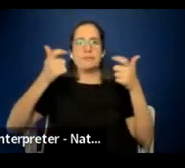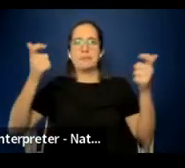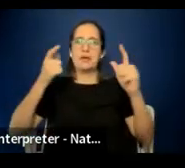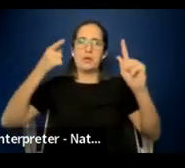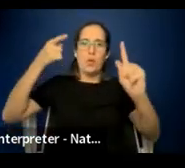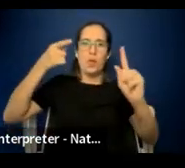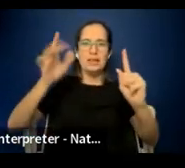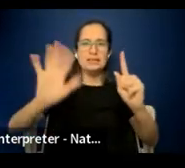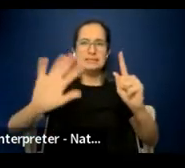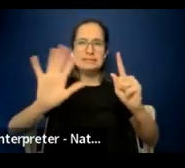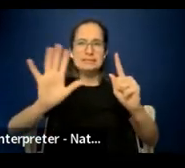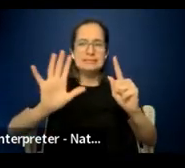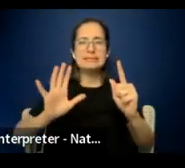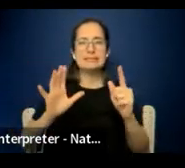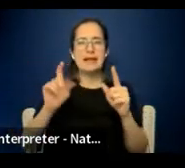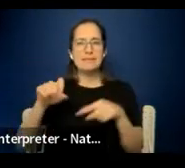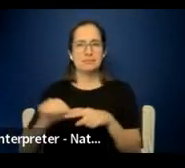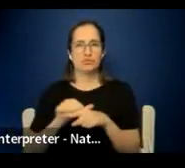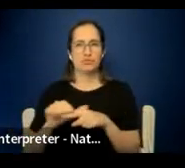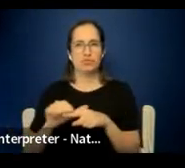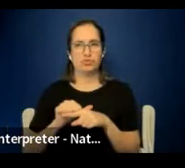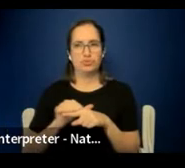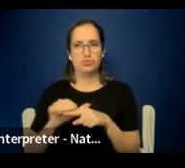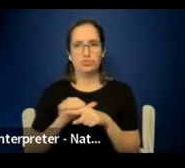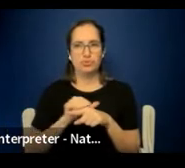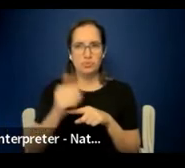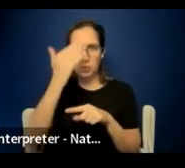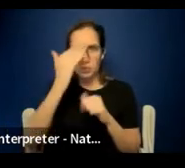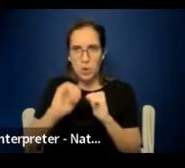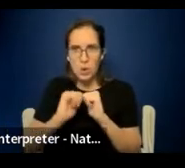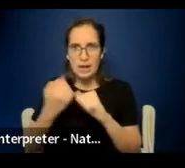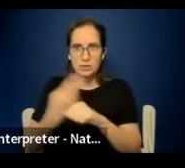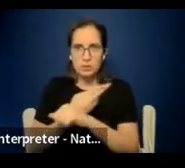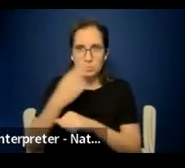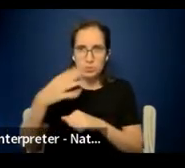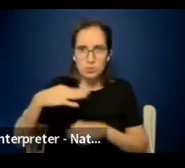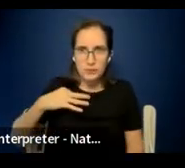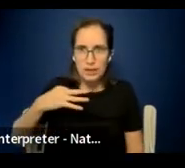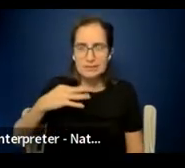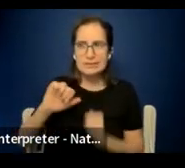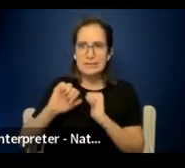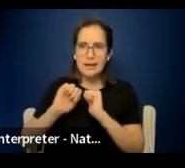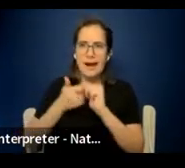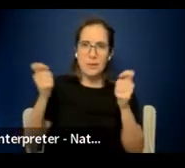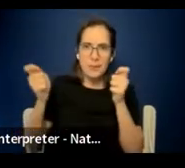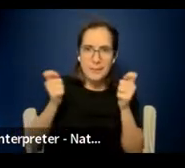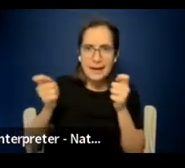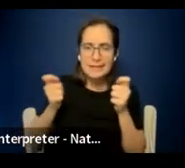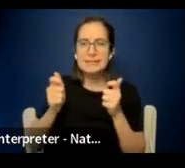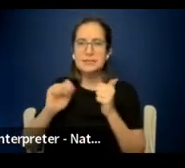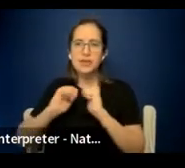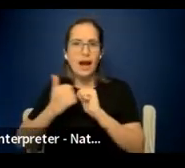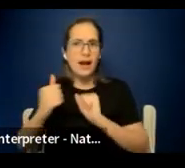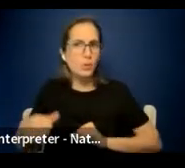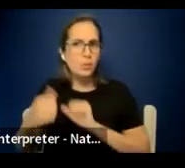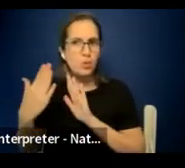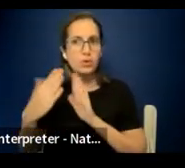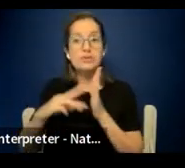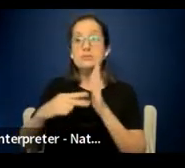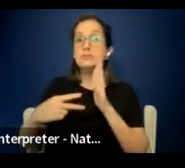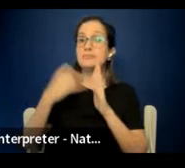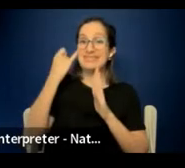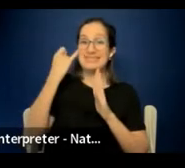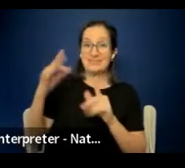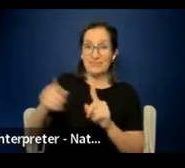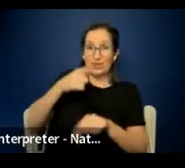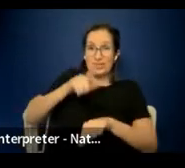that you want to build that muscle at and get really good at and understand how to sort of approach it. So if you're just starting out, I recommend that you